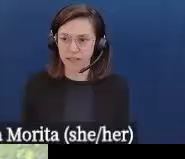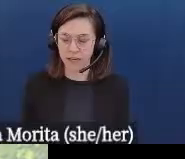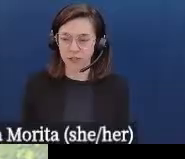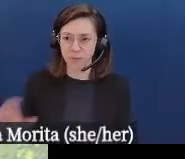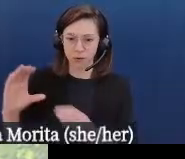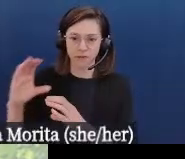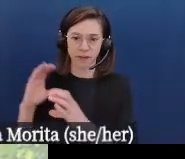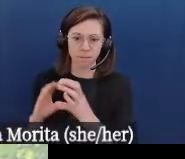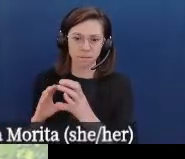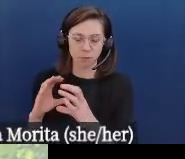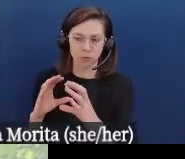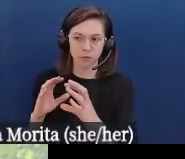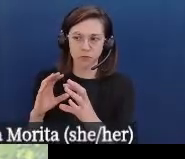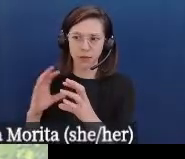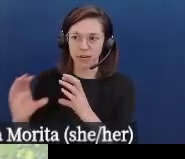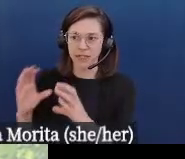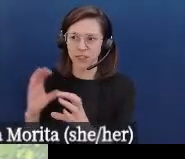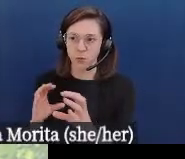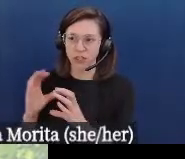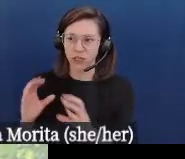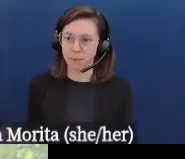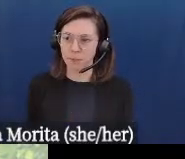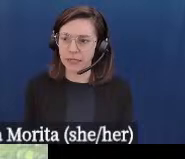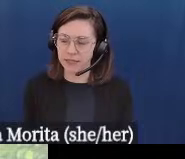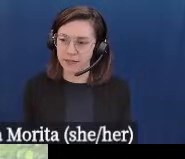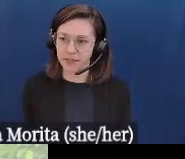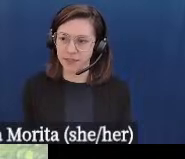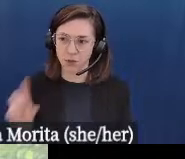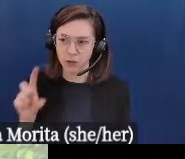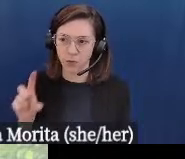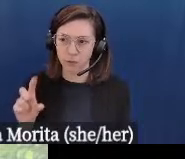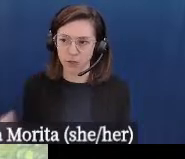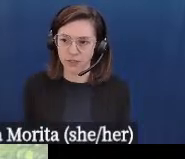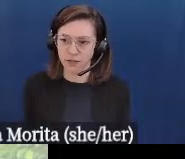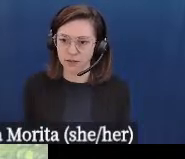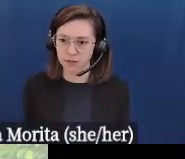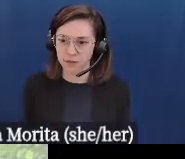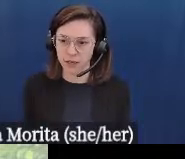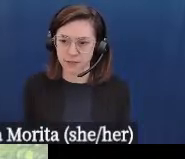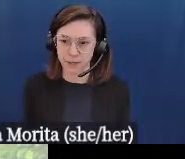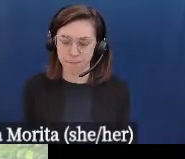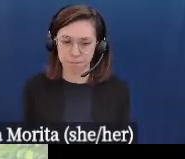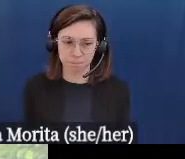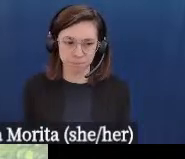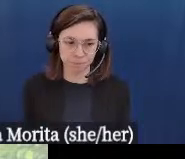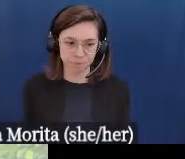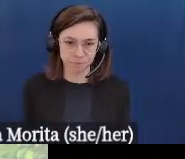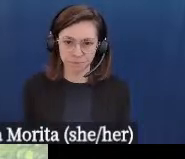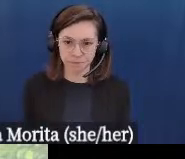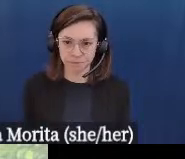Yeah, I could see both of them, both him and I switching, but it seems only one person at a time.